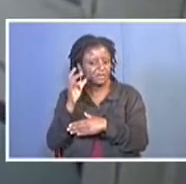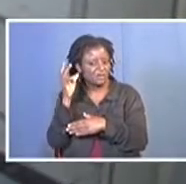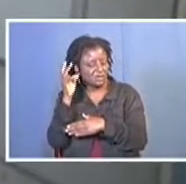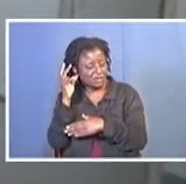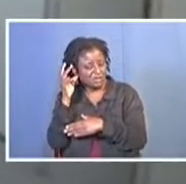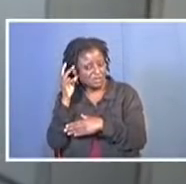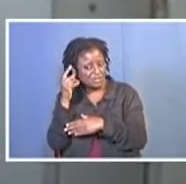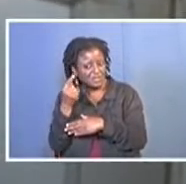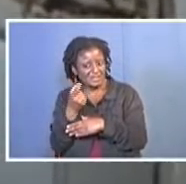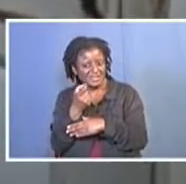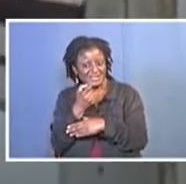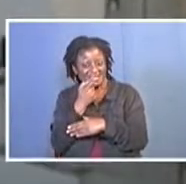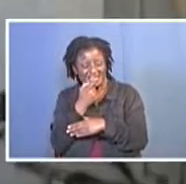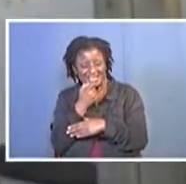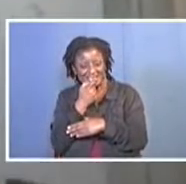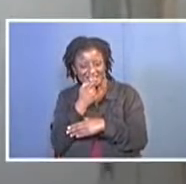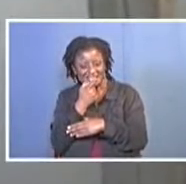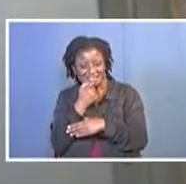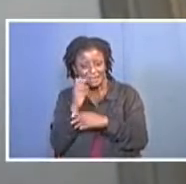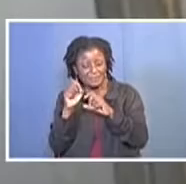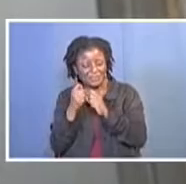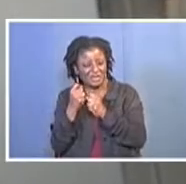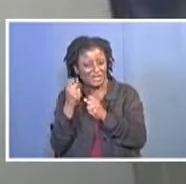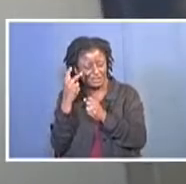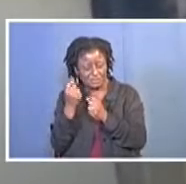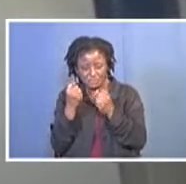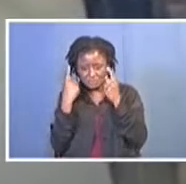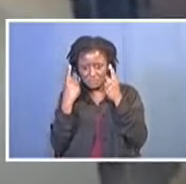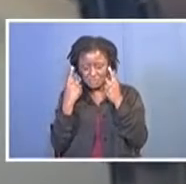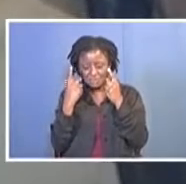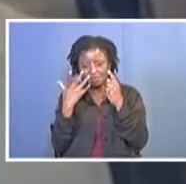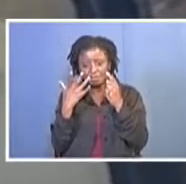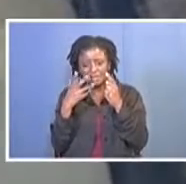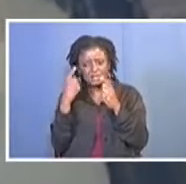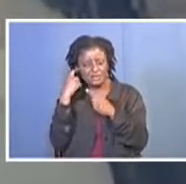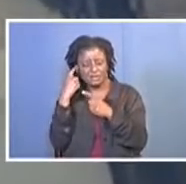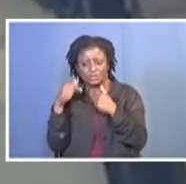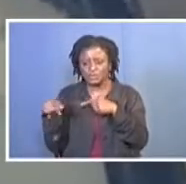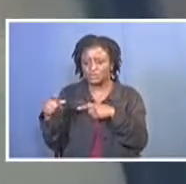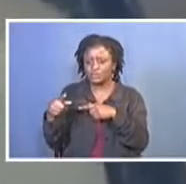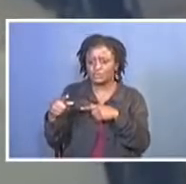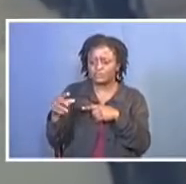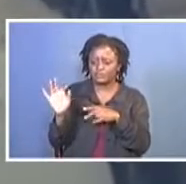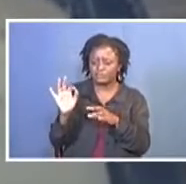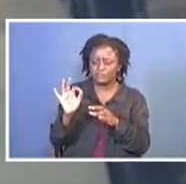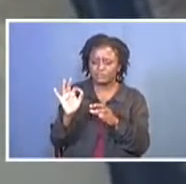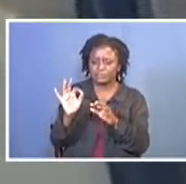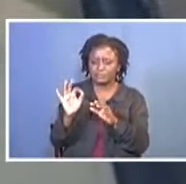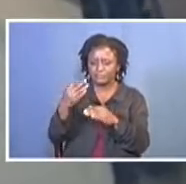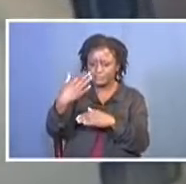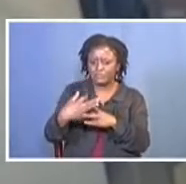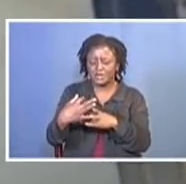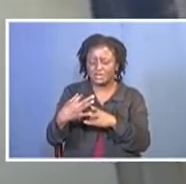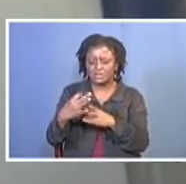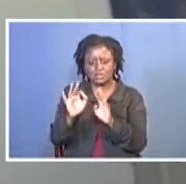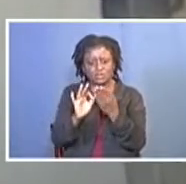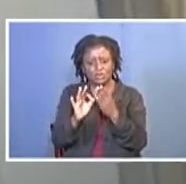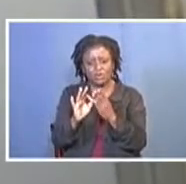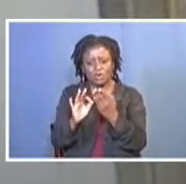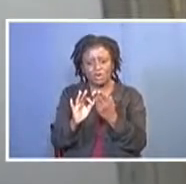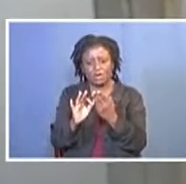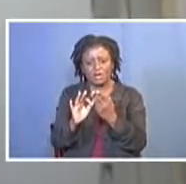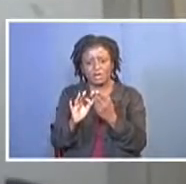I was alerted, and I got up and going to the front door of the building, the entrance. I didn't